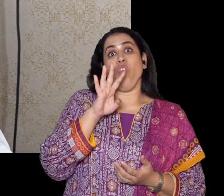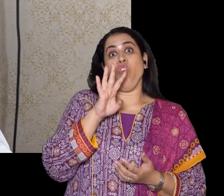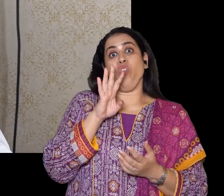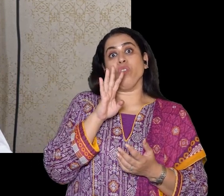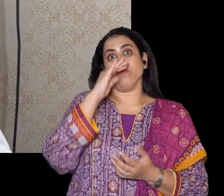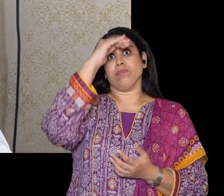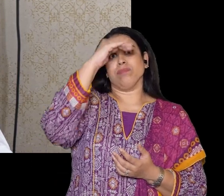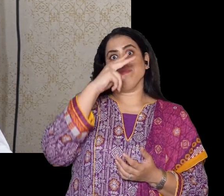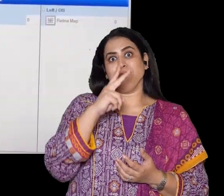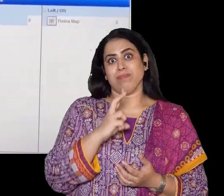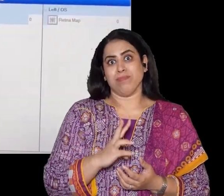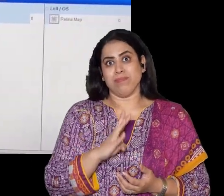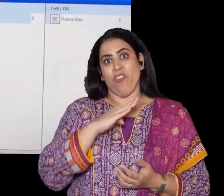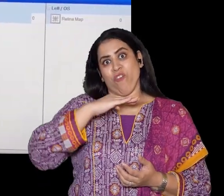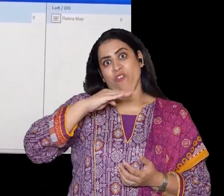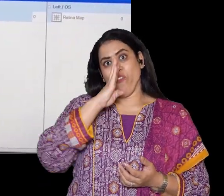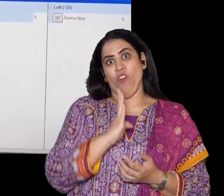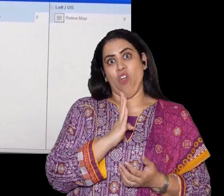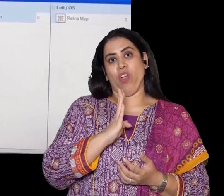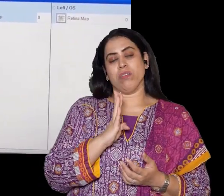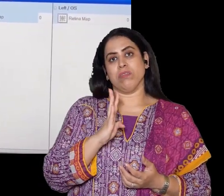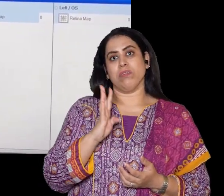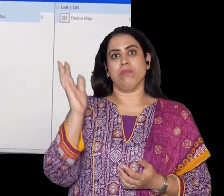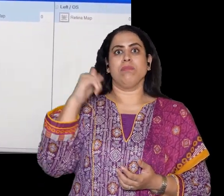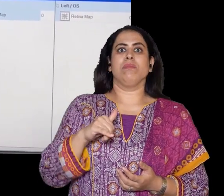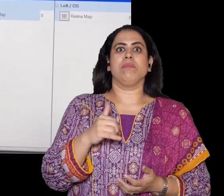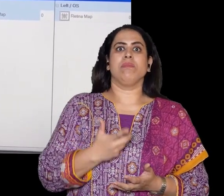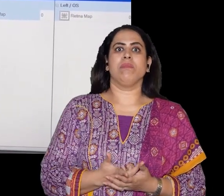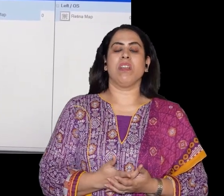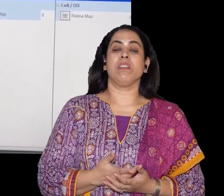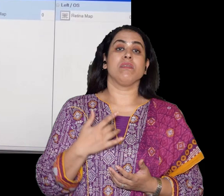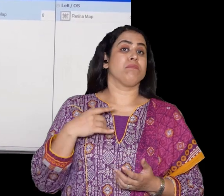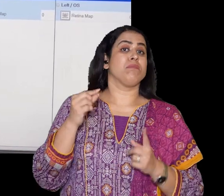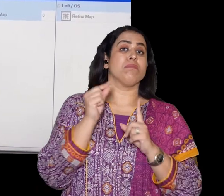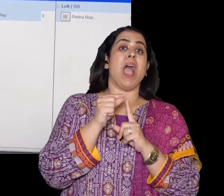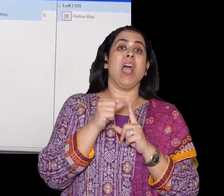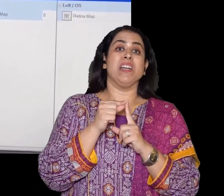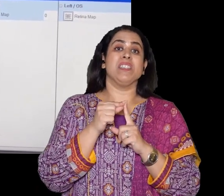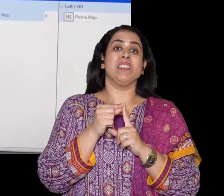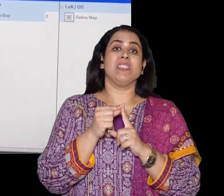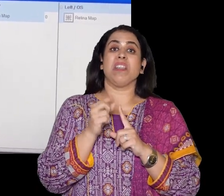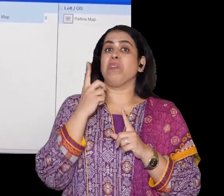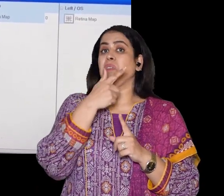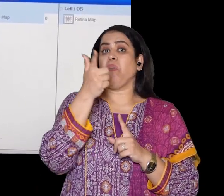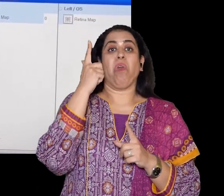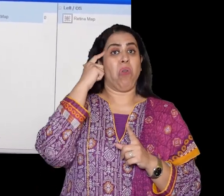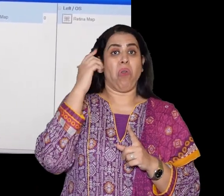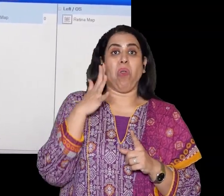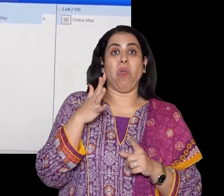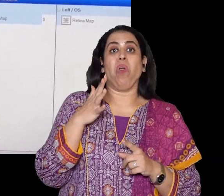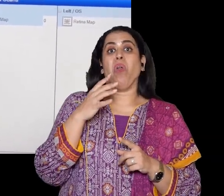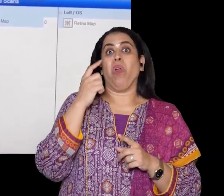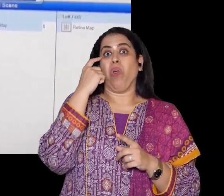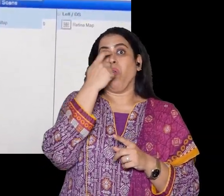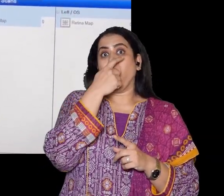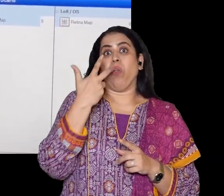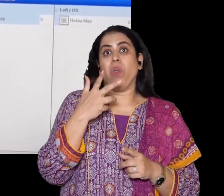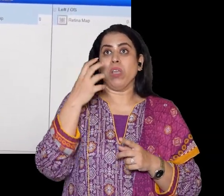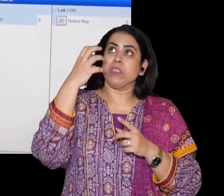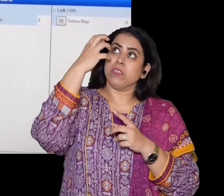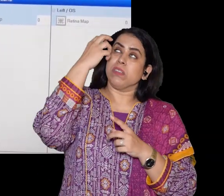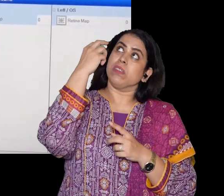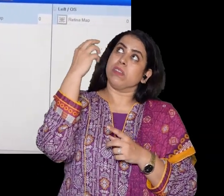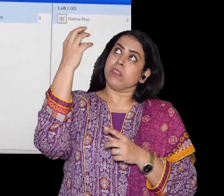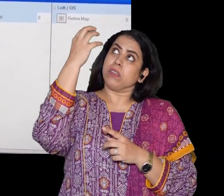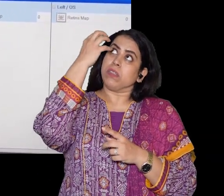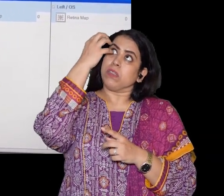4th or last stage of diabetes. Why? Because unfortunately in our country, there is no diabetic retinopathy